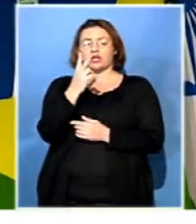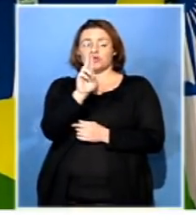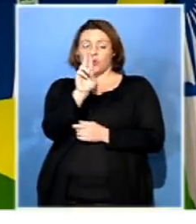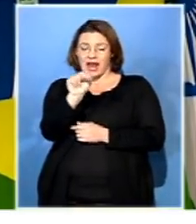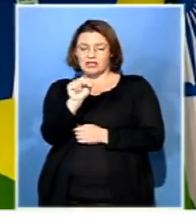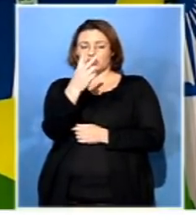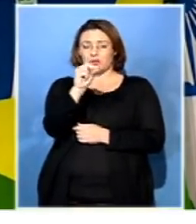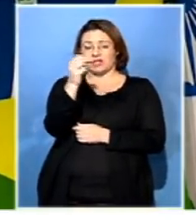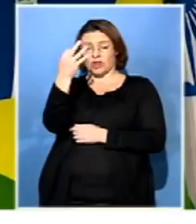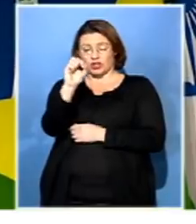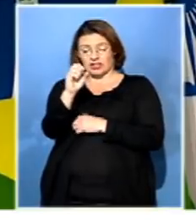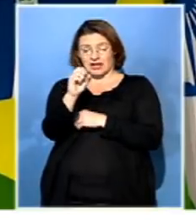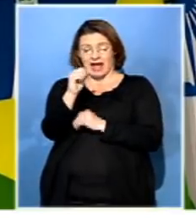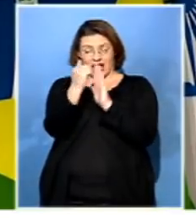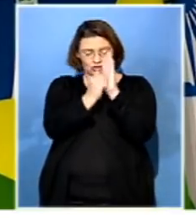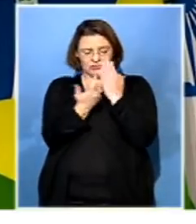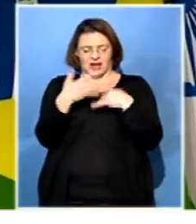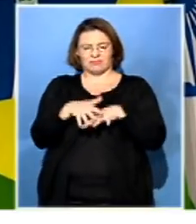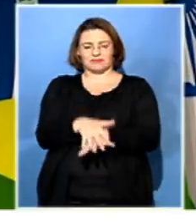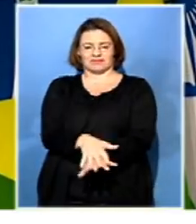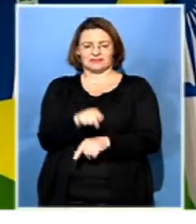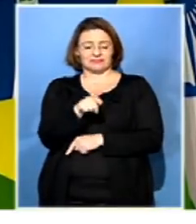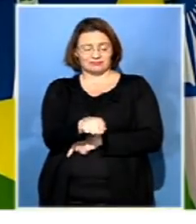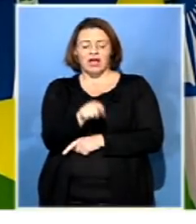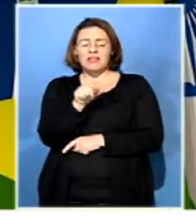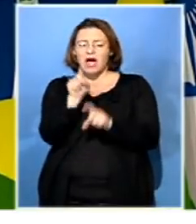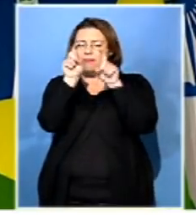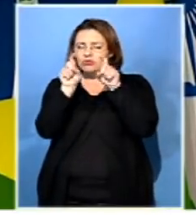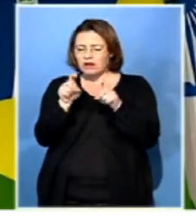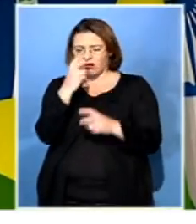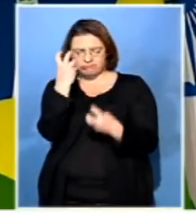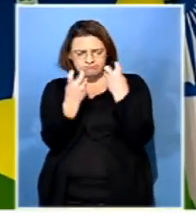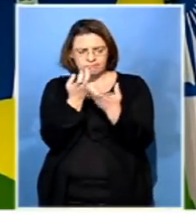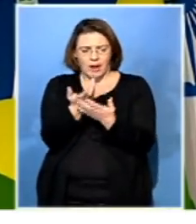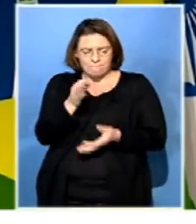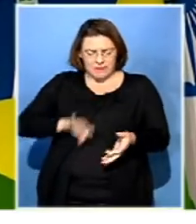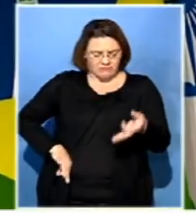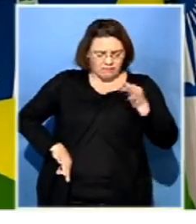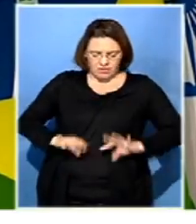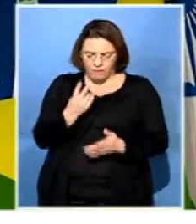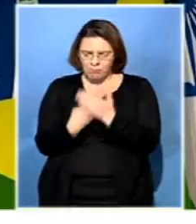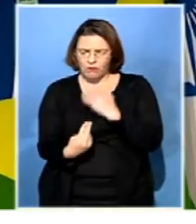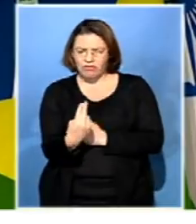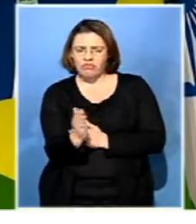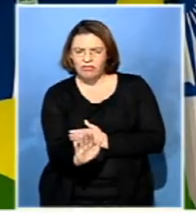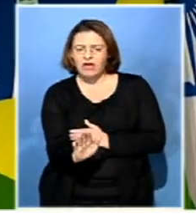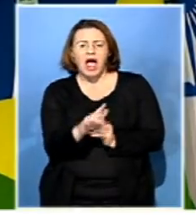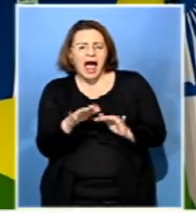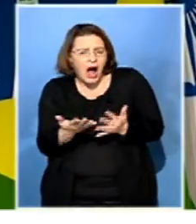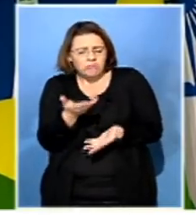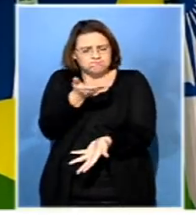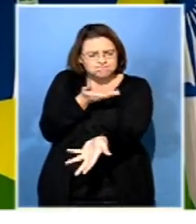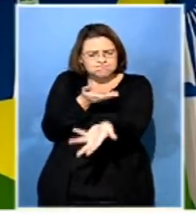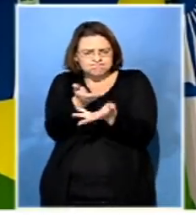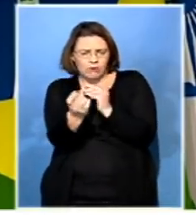agenda. The Belt and Road Initiative, guided by the principle of seeking shared benefits through extensive